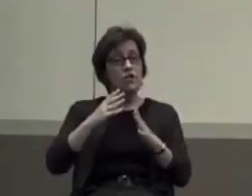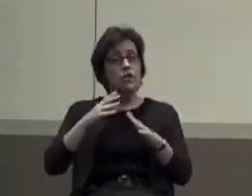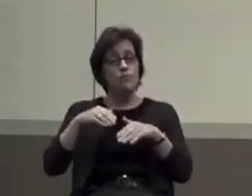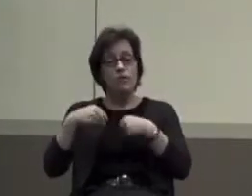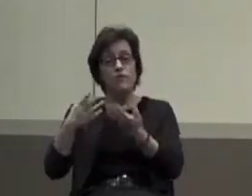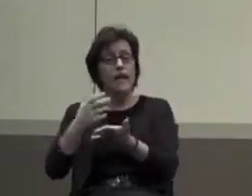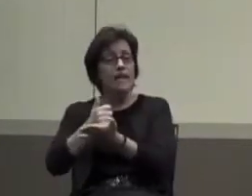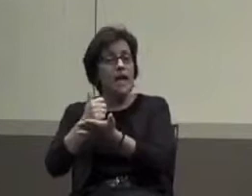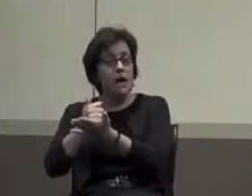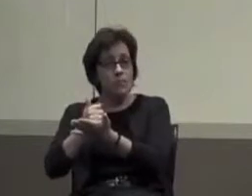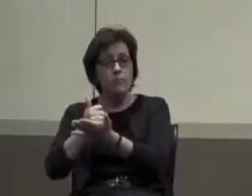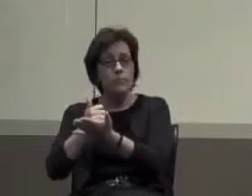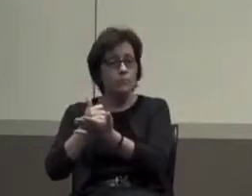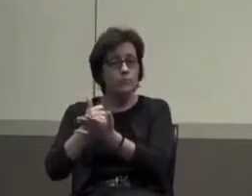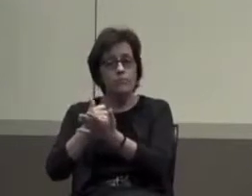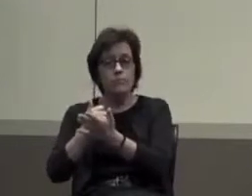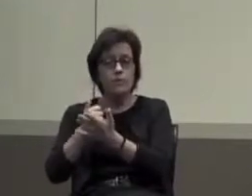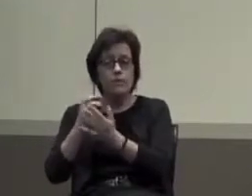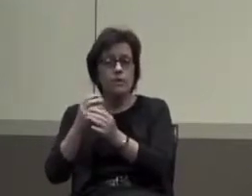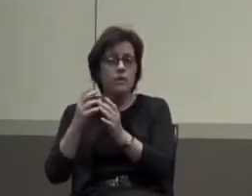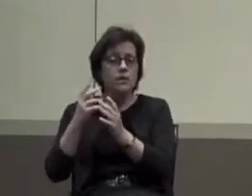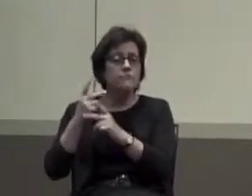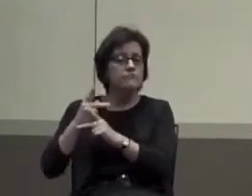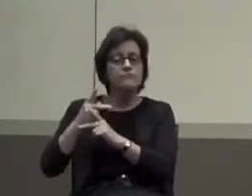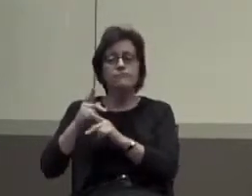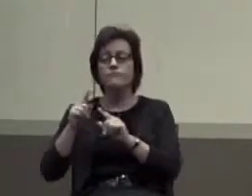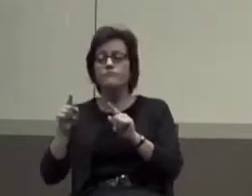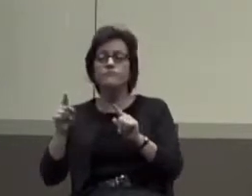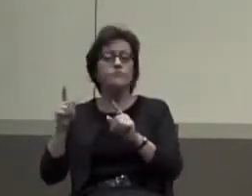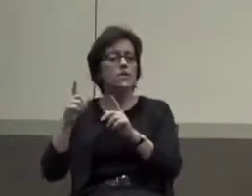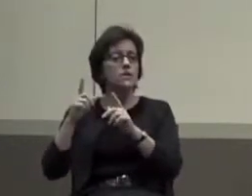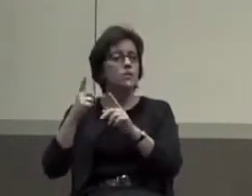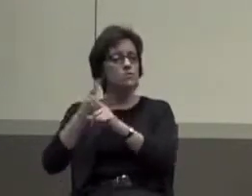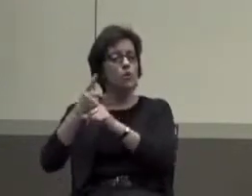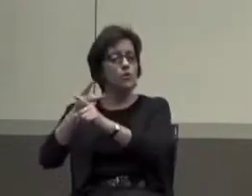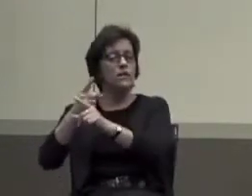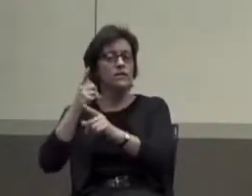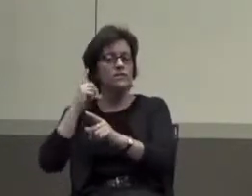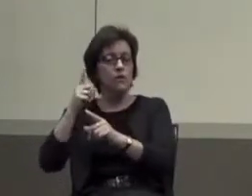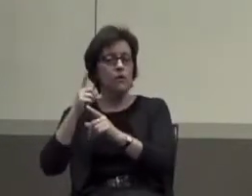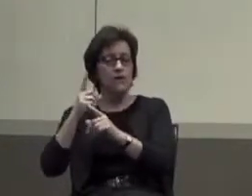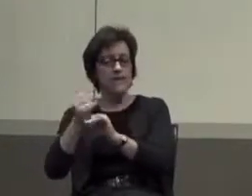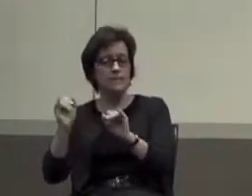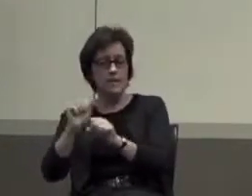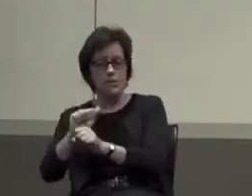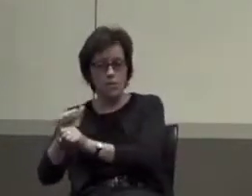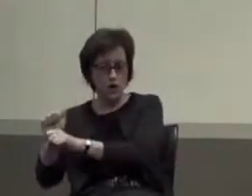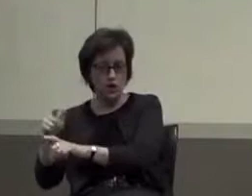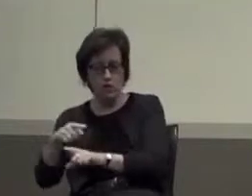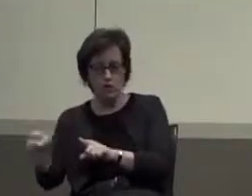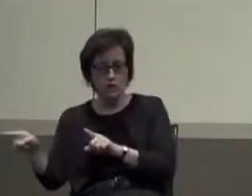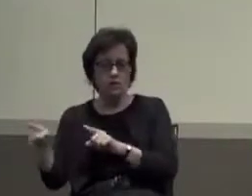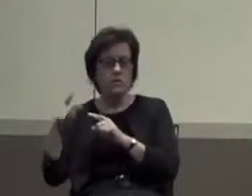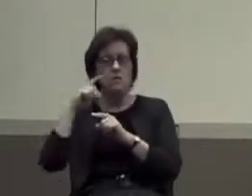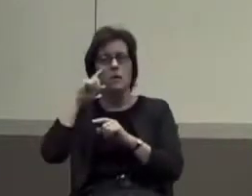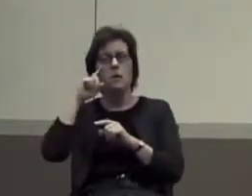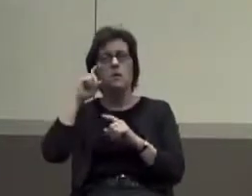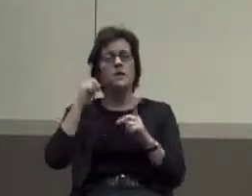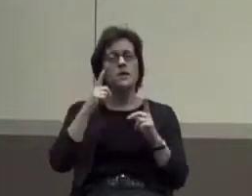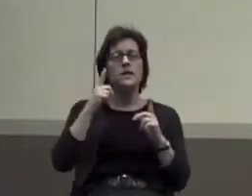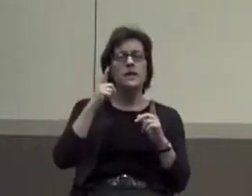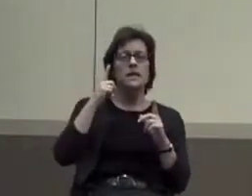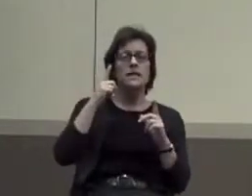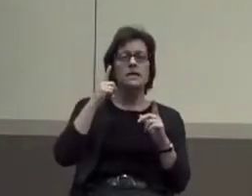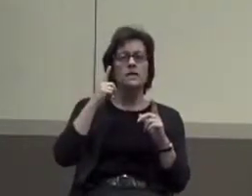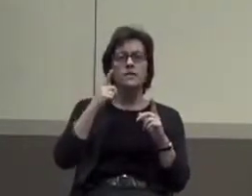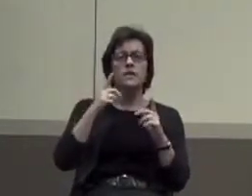And it's really interesting because he found that when he talked with teachers about how long are they working with students, so if all the